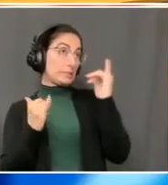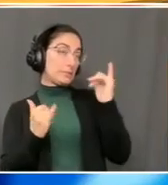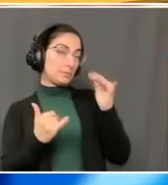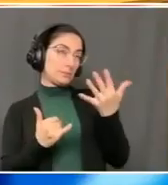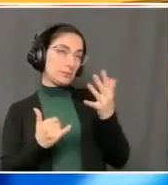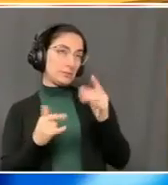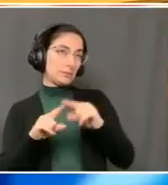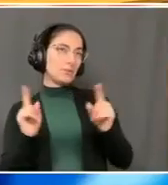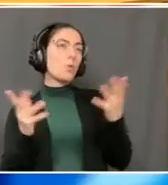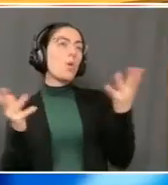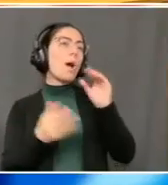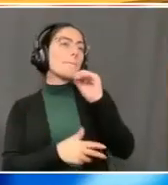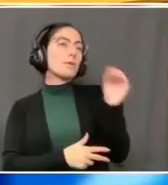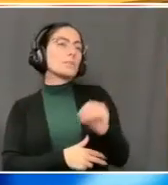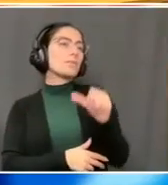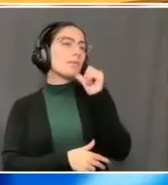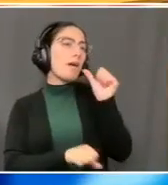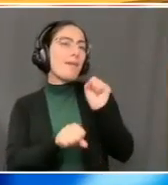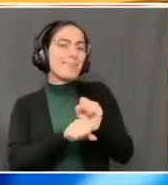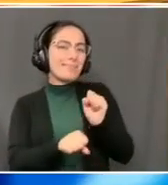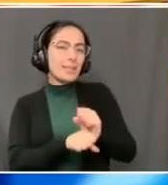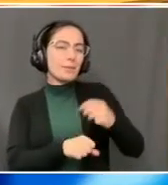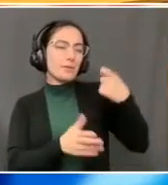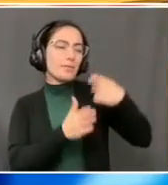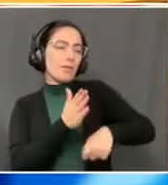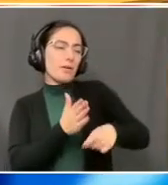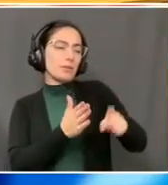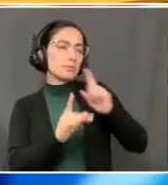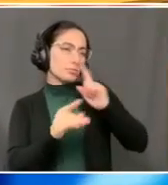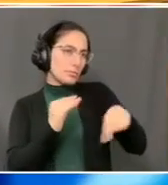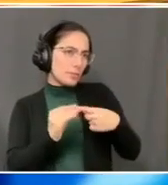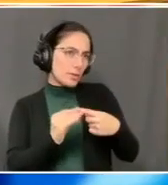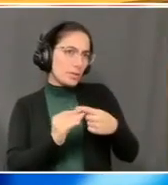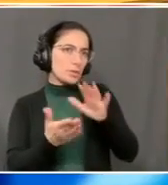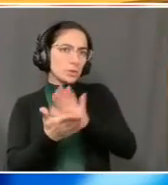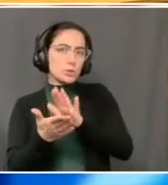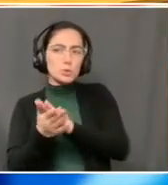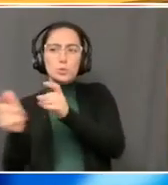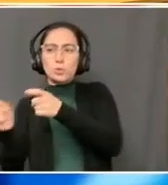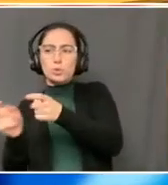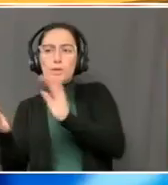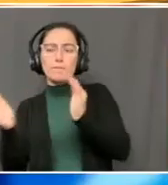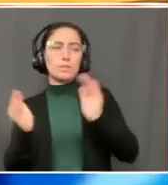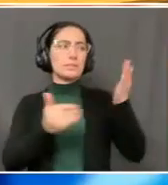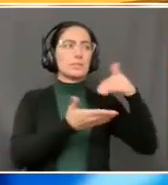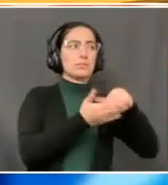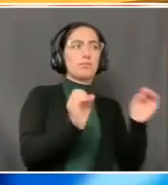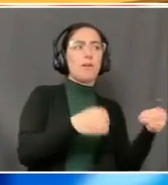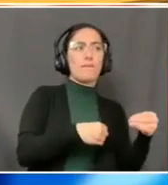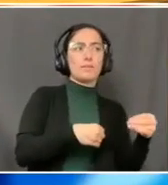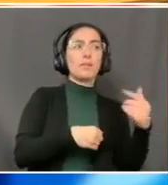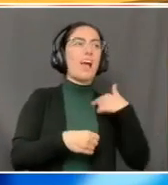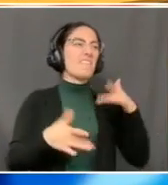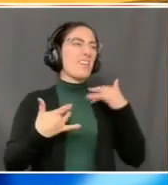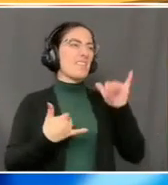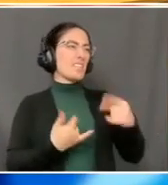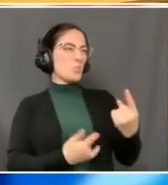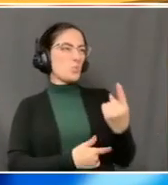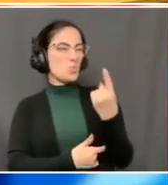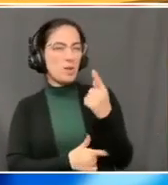percentage of the non-labor costs that we're talking about are school-controlled versus central office? Because I think that is one of the,